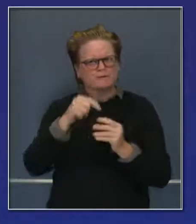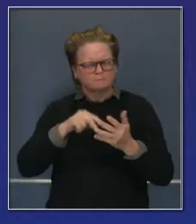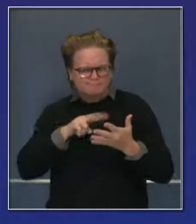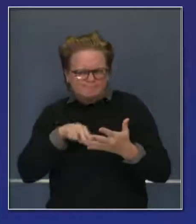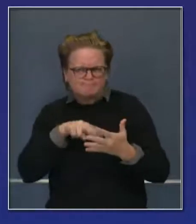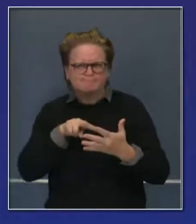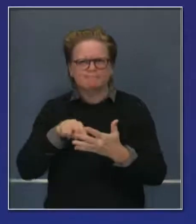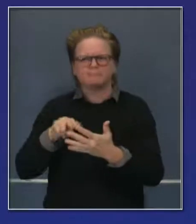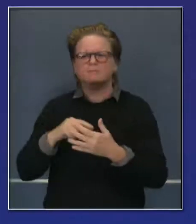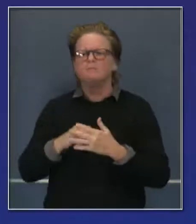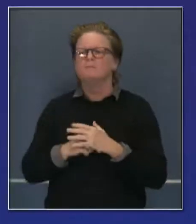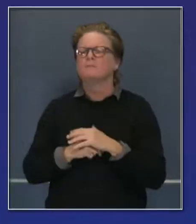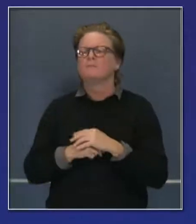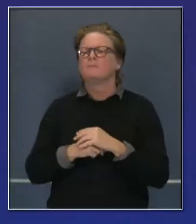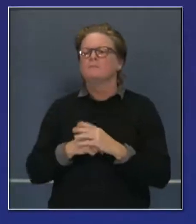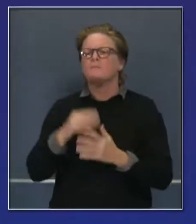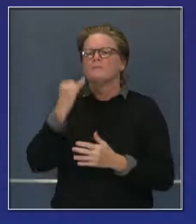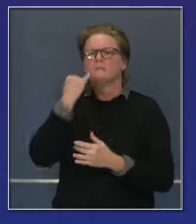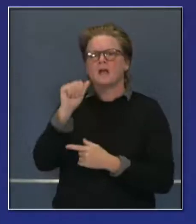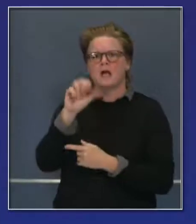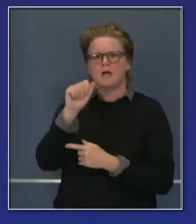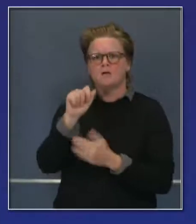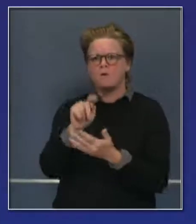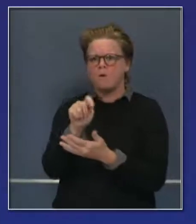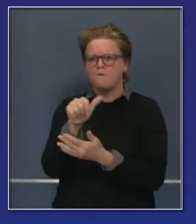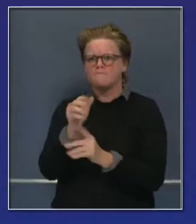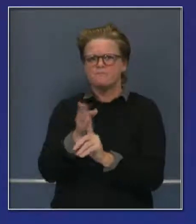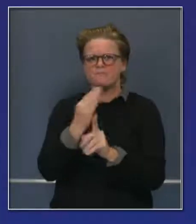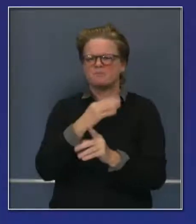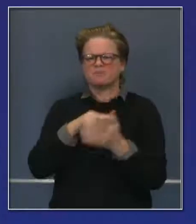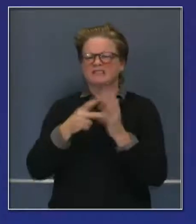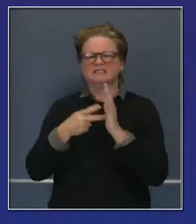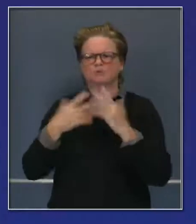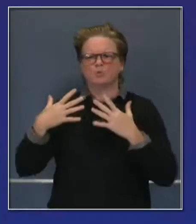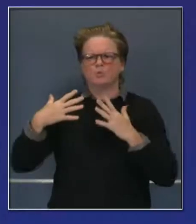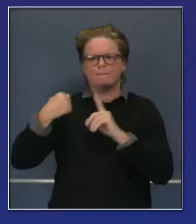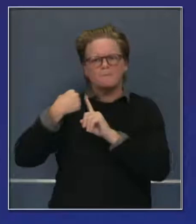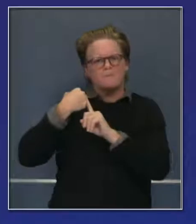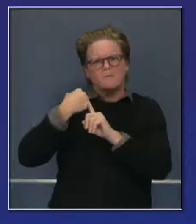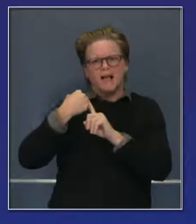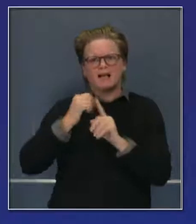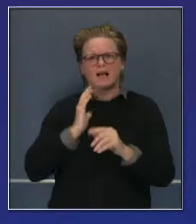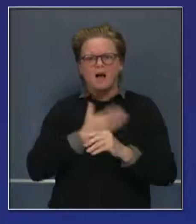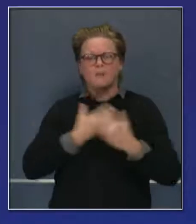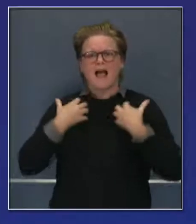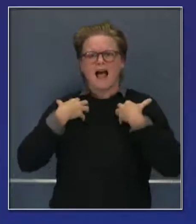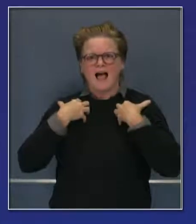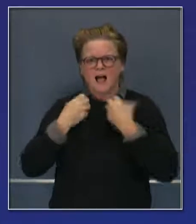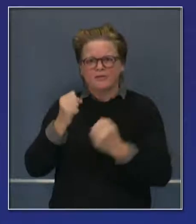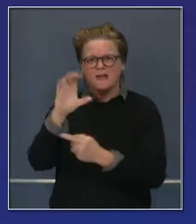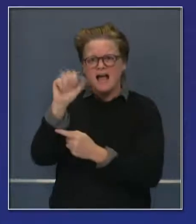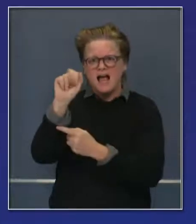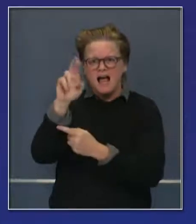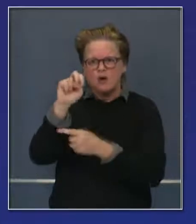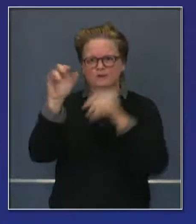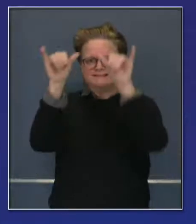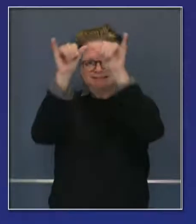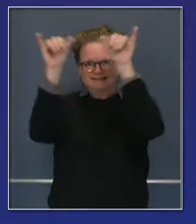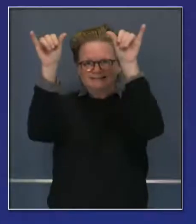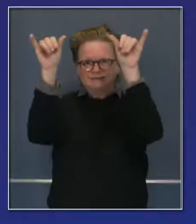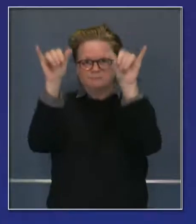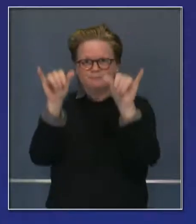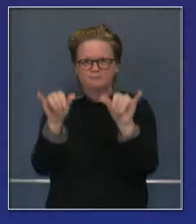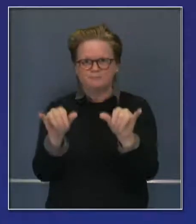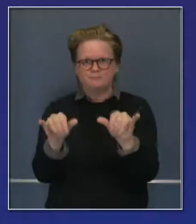is connected to itself in one way, shape, or form. Old frame, many parts but one body. That's the